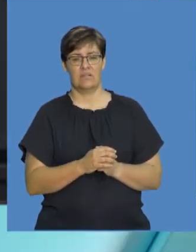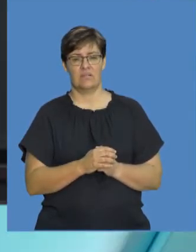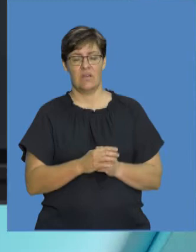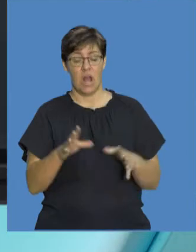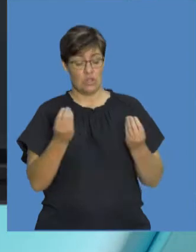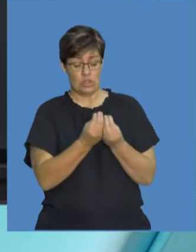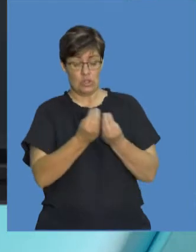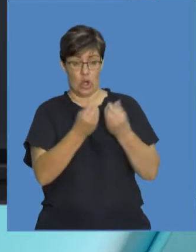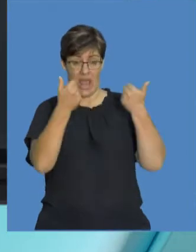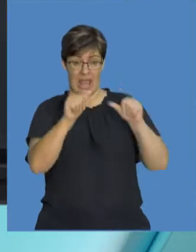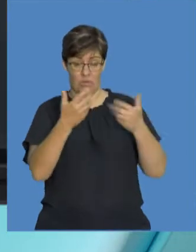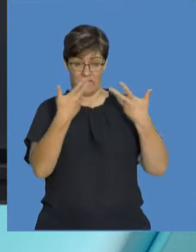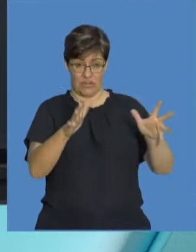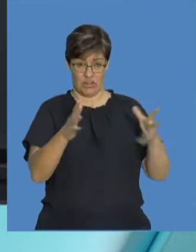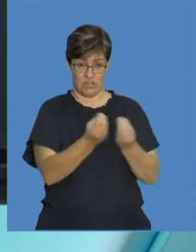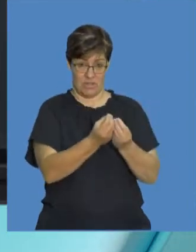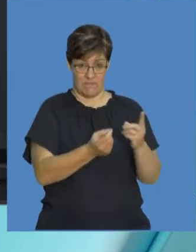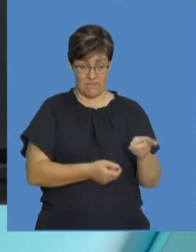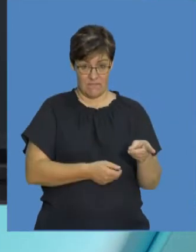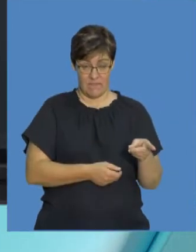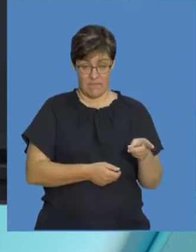still with the finished goods stock account,